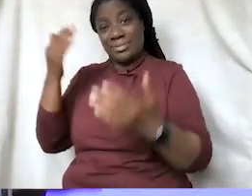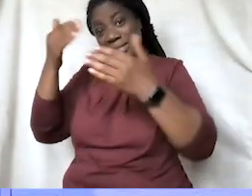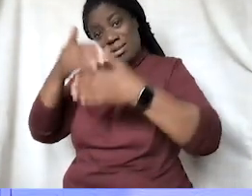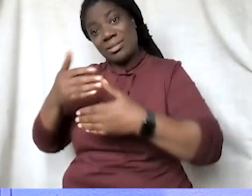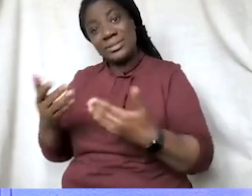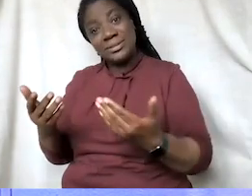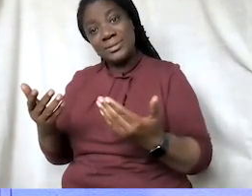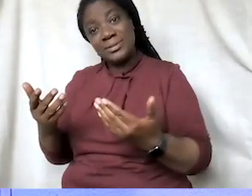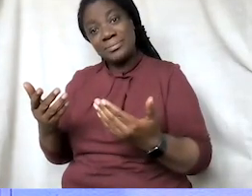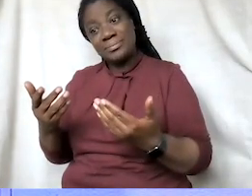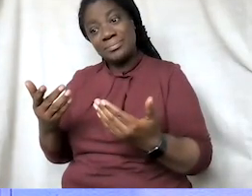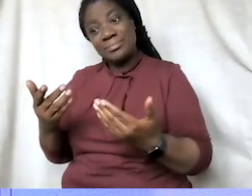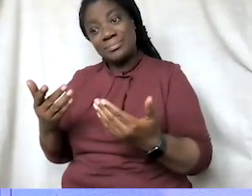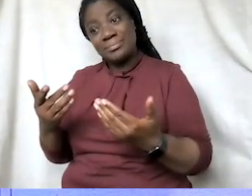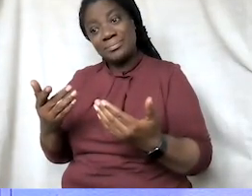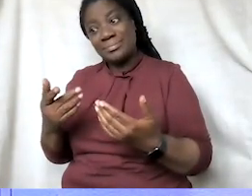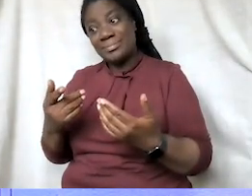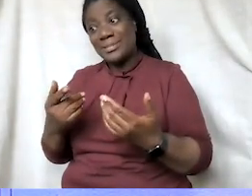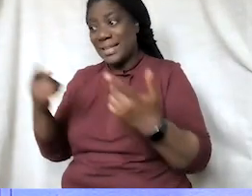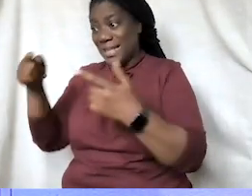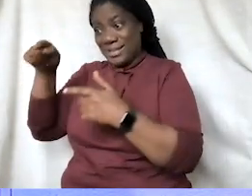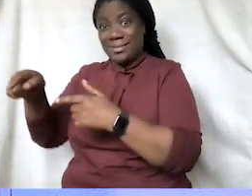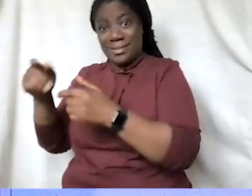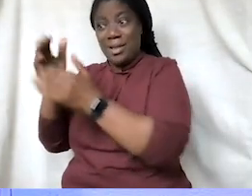Someone is praying for you.